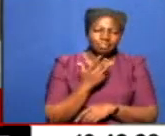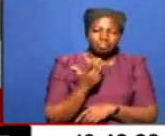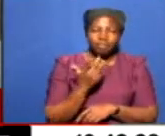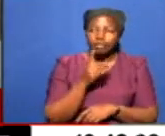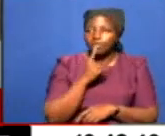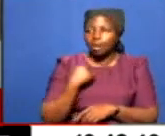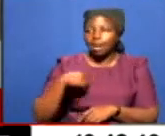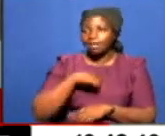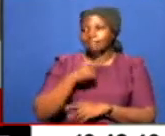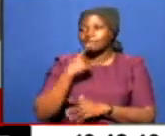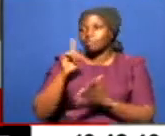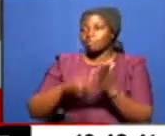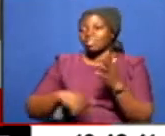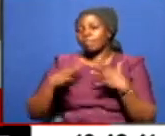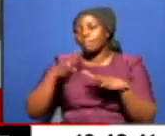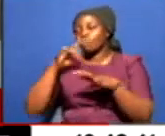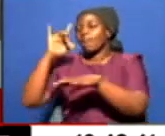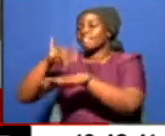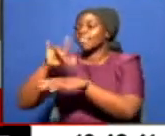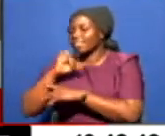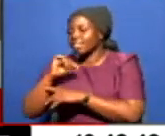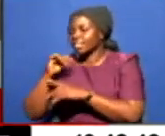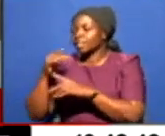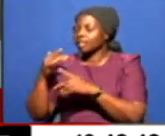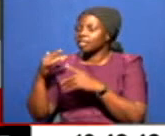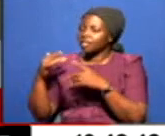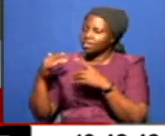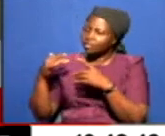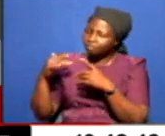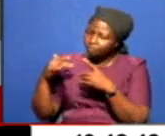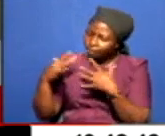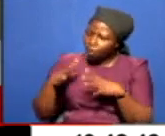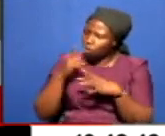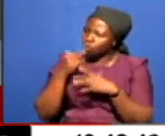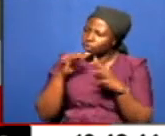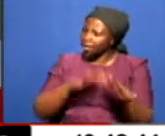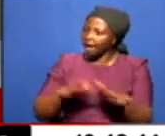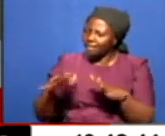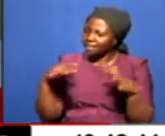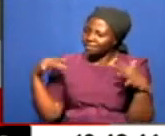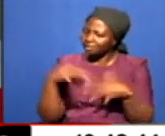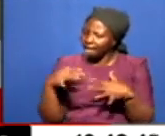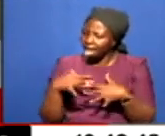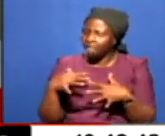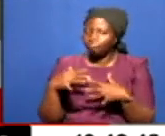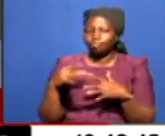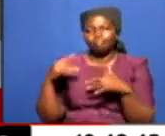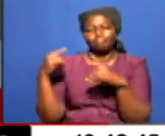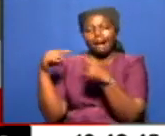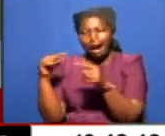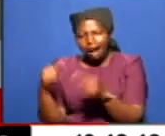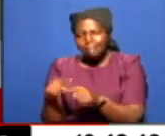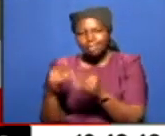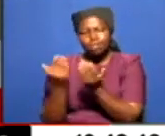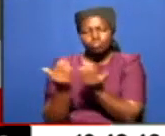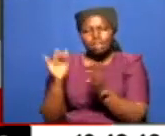terror, those who have been hurt, those who have lost children to